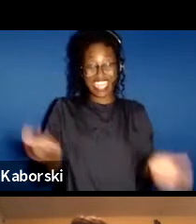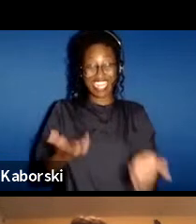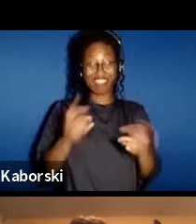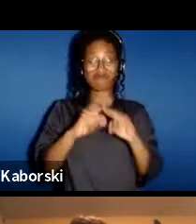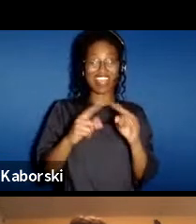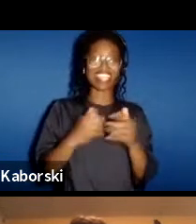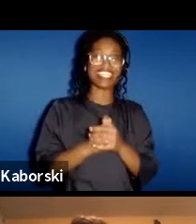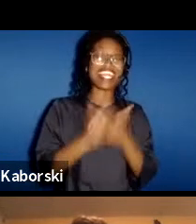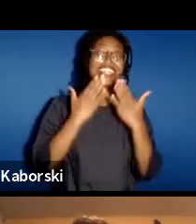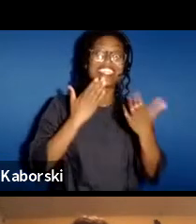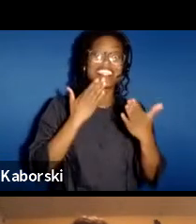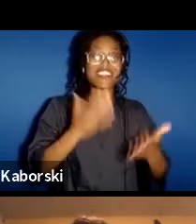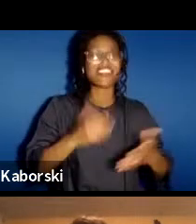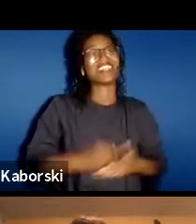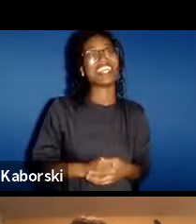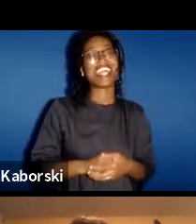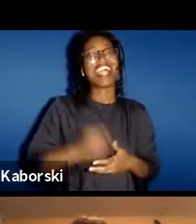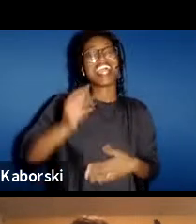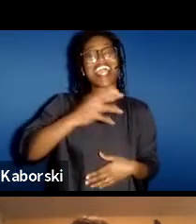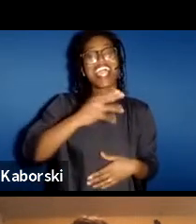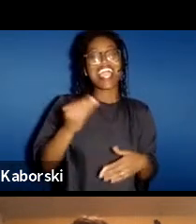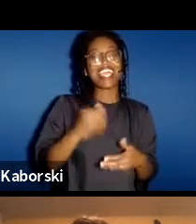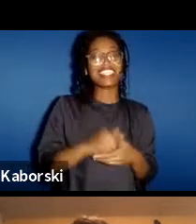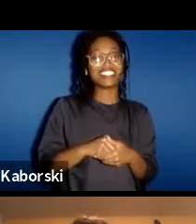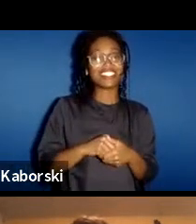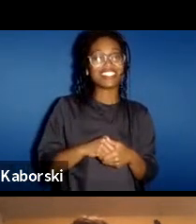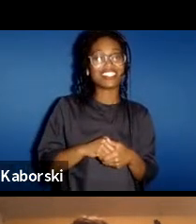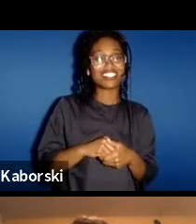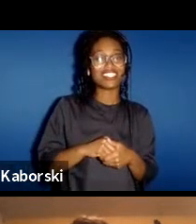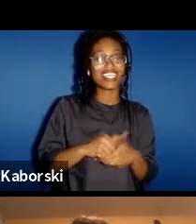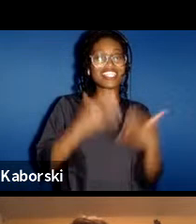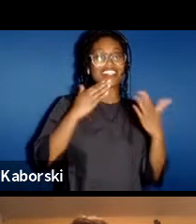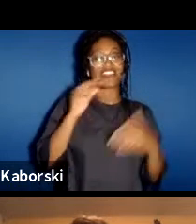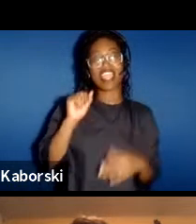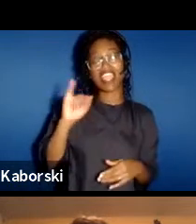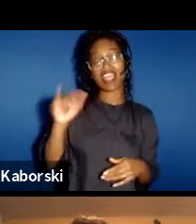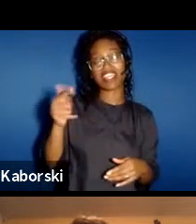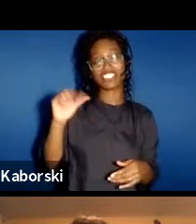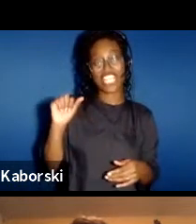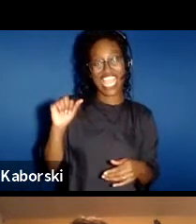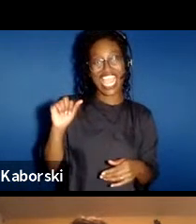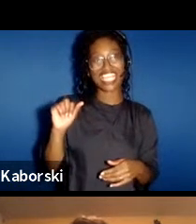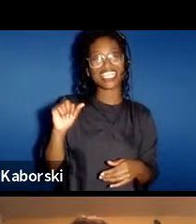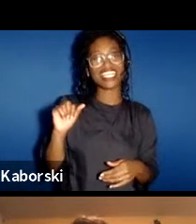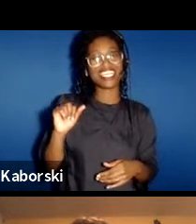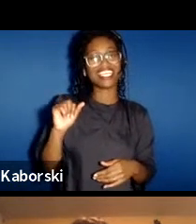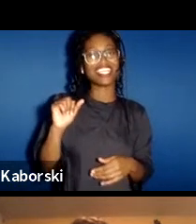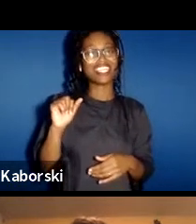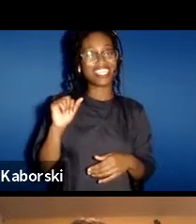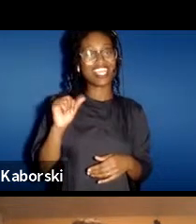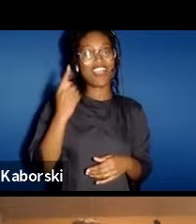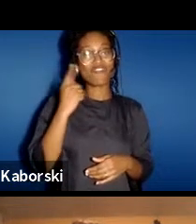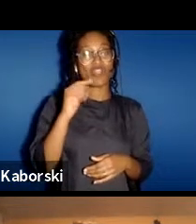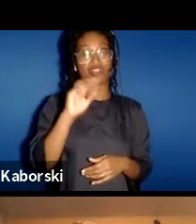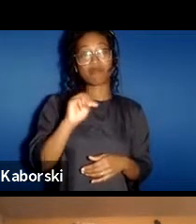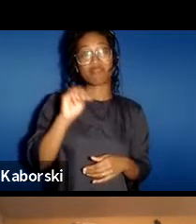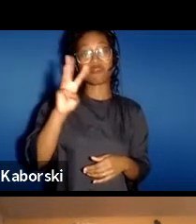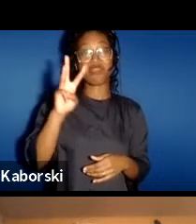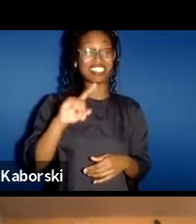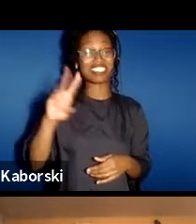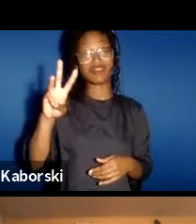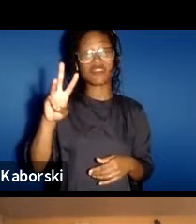but thank you. And thanks to AIGA for the Midwest Design Week.